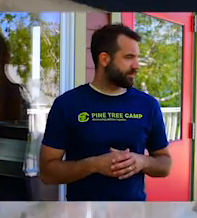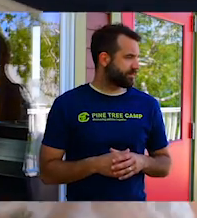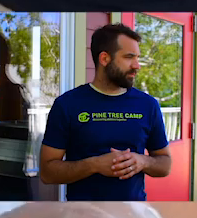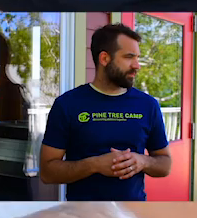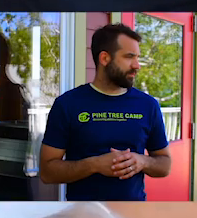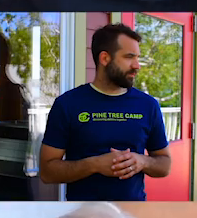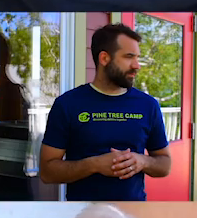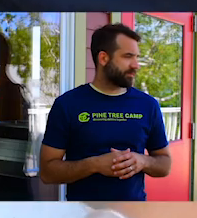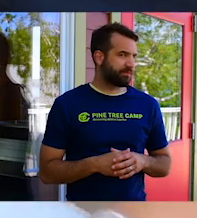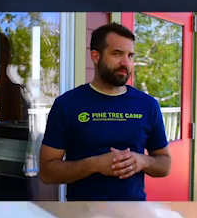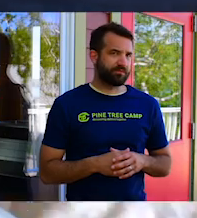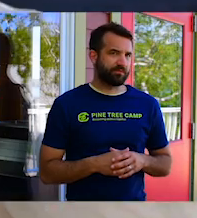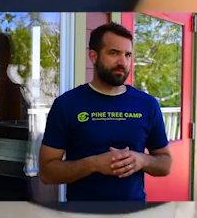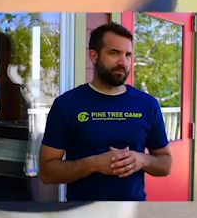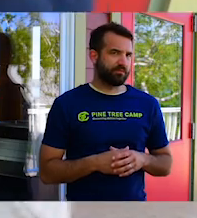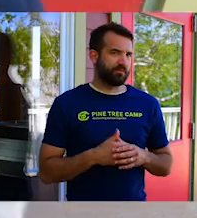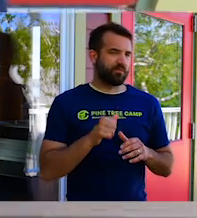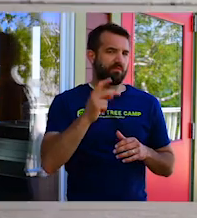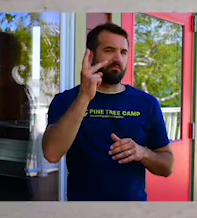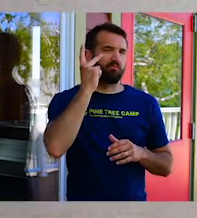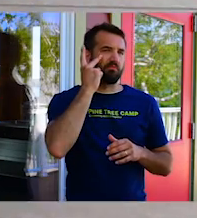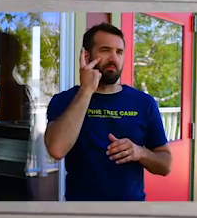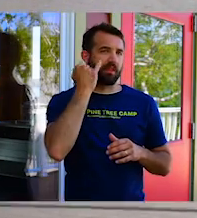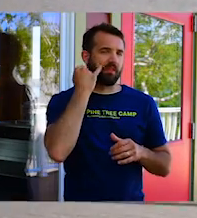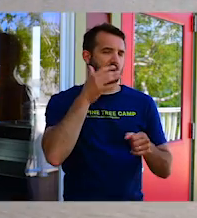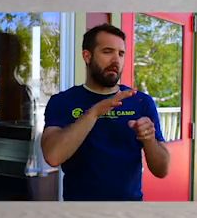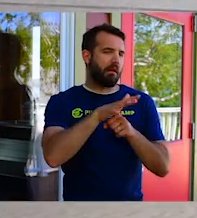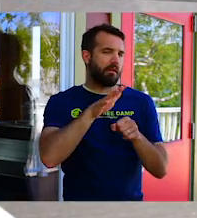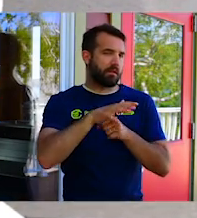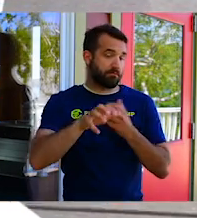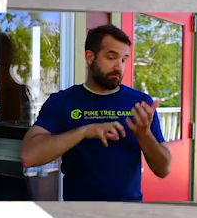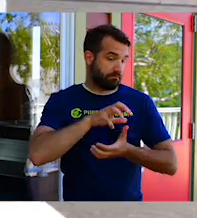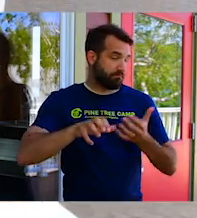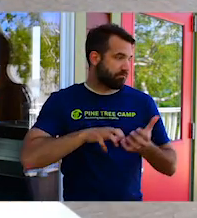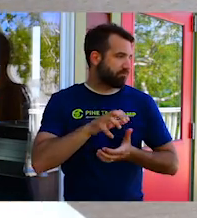So I'll try that one squeeze first.